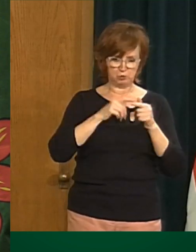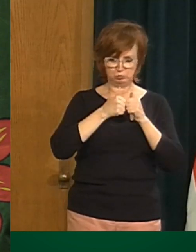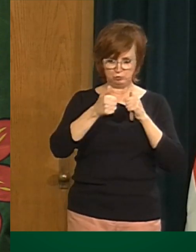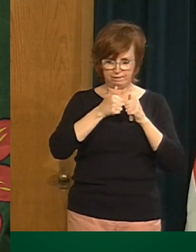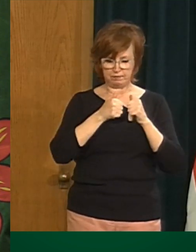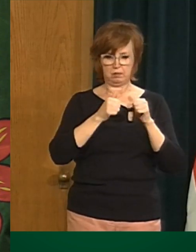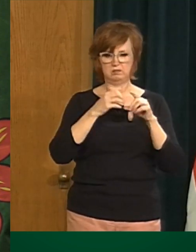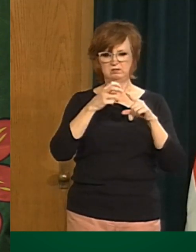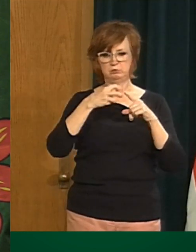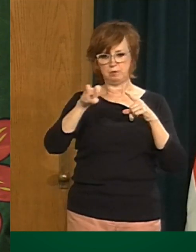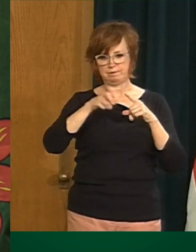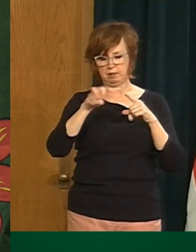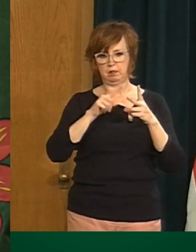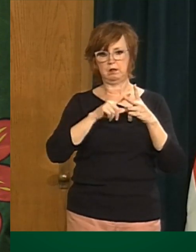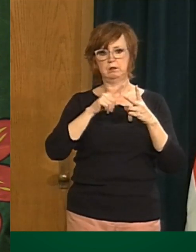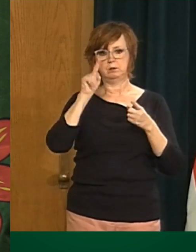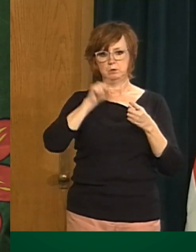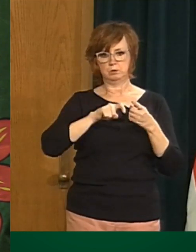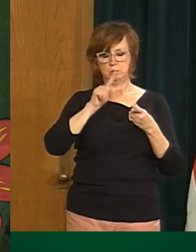we had put in a public health order